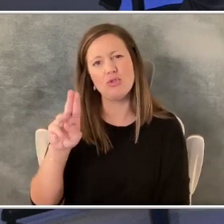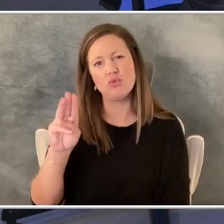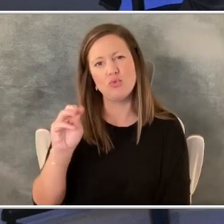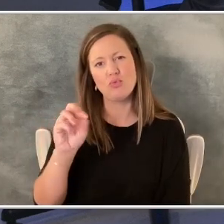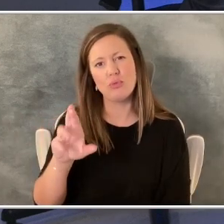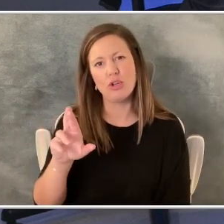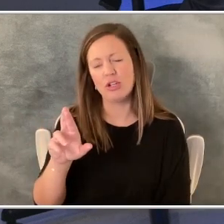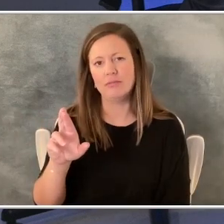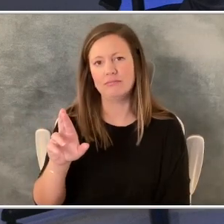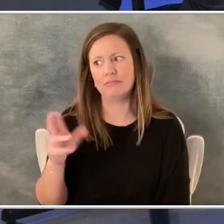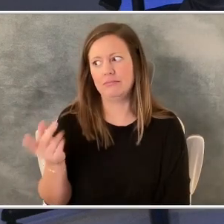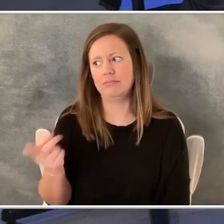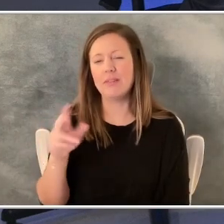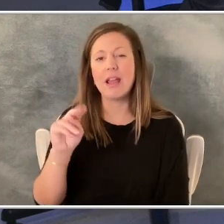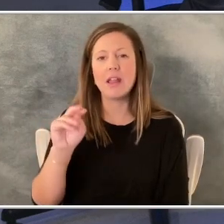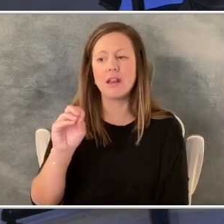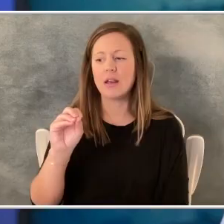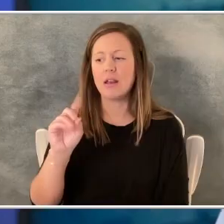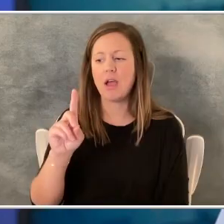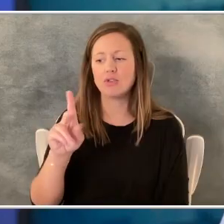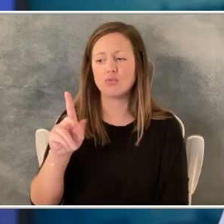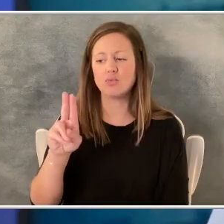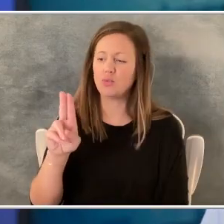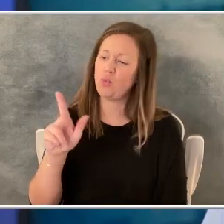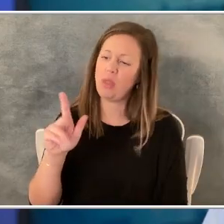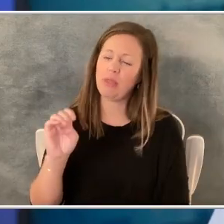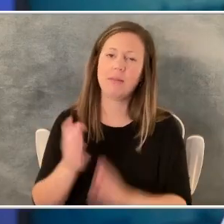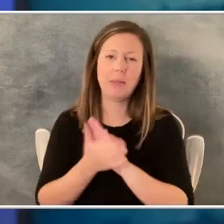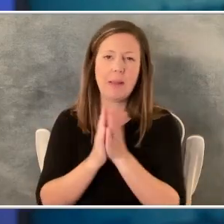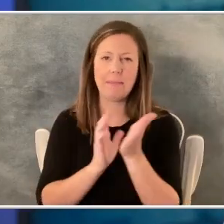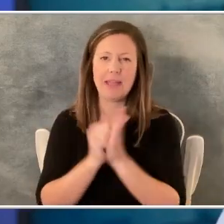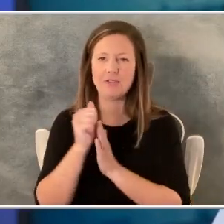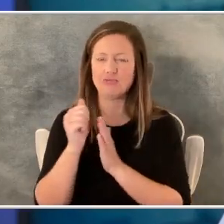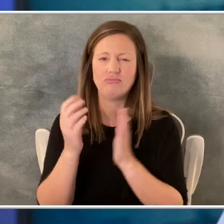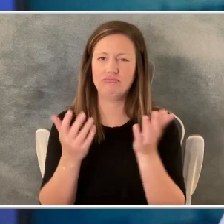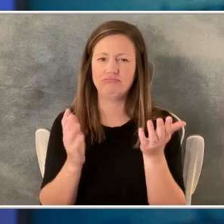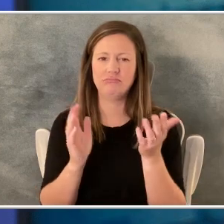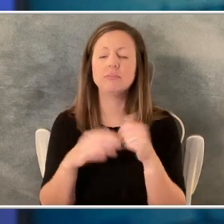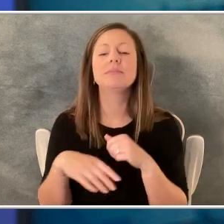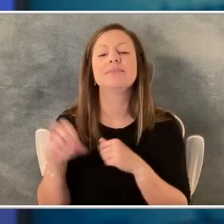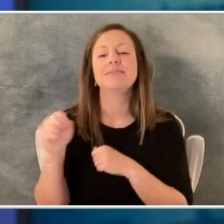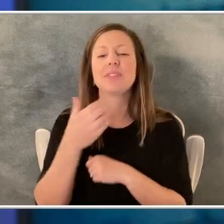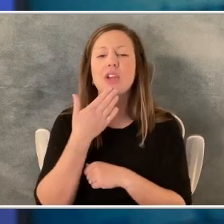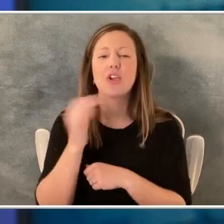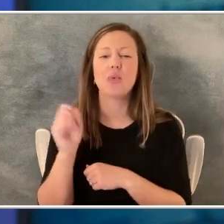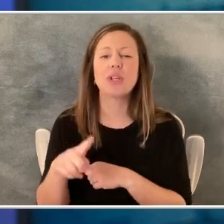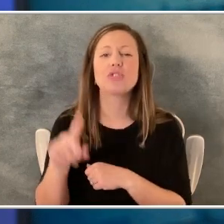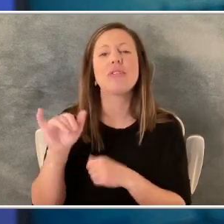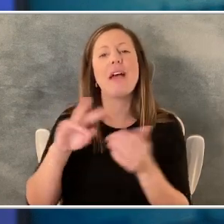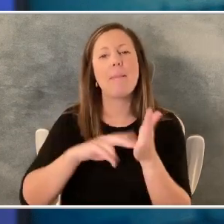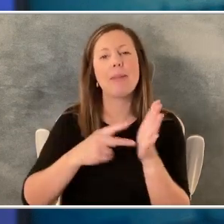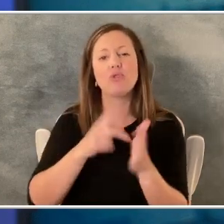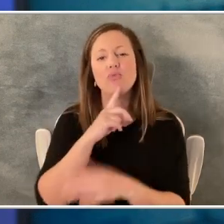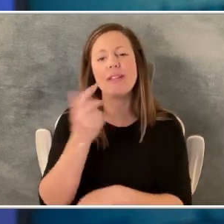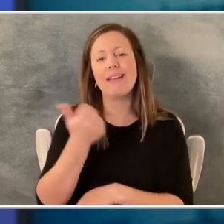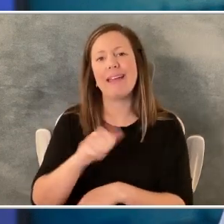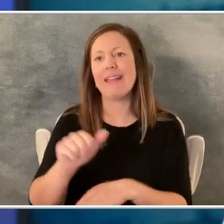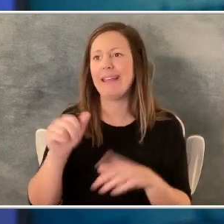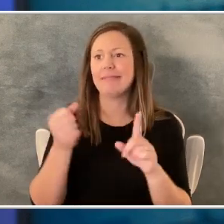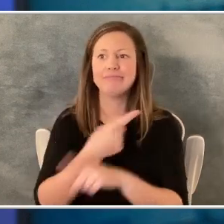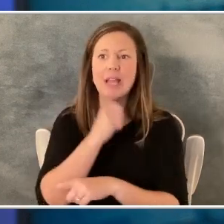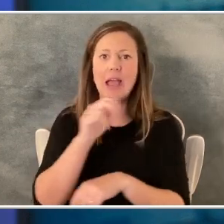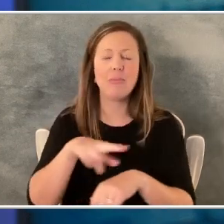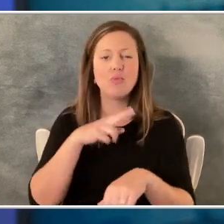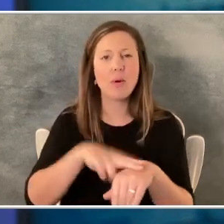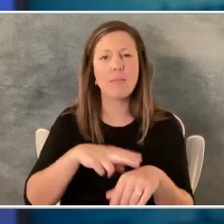into something cancerous? Absolutely. This is a great question. So a lung nodule is simply just any abnormal kind of growth or spot on an